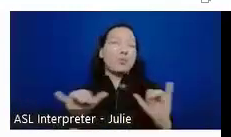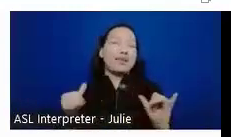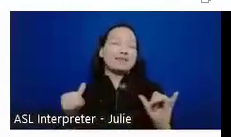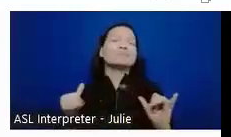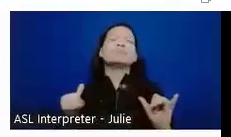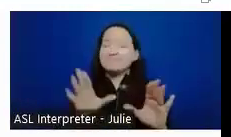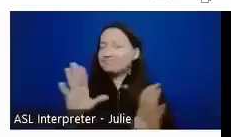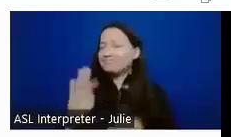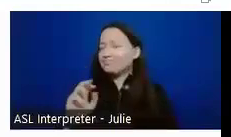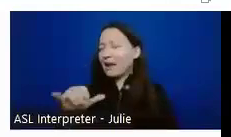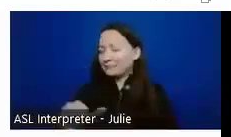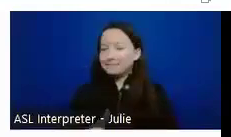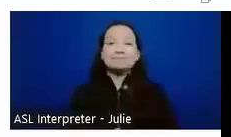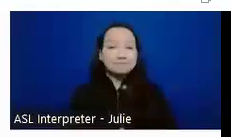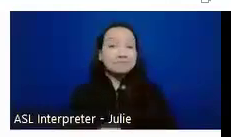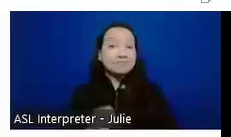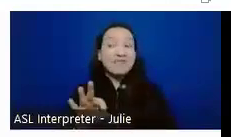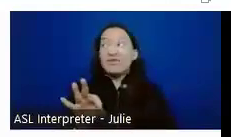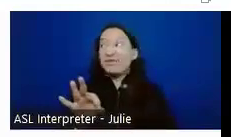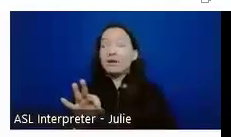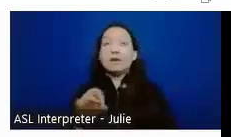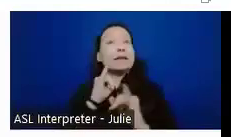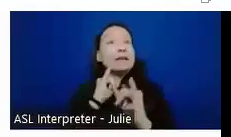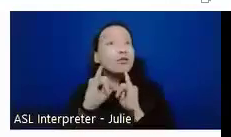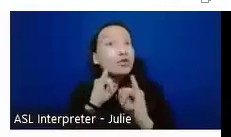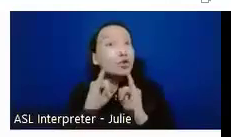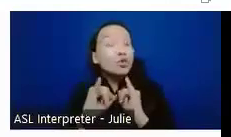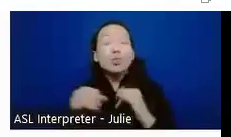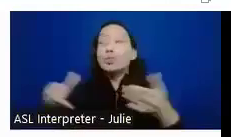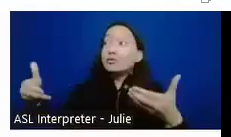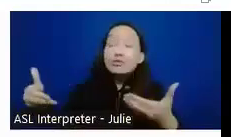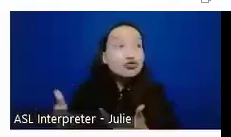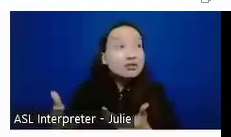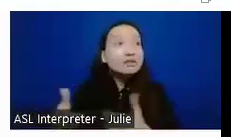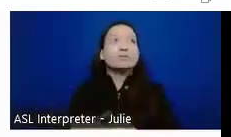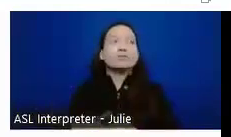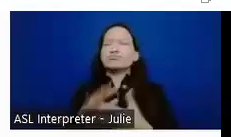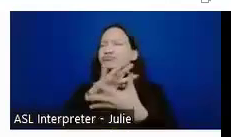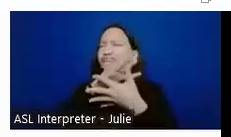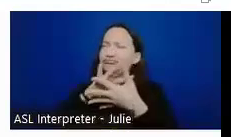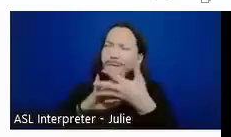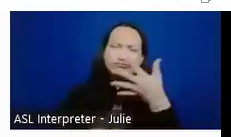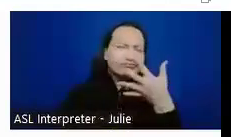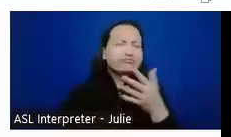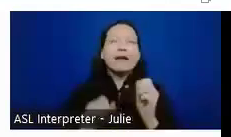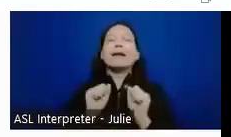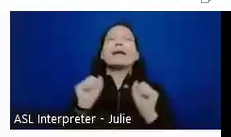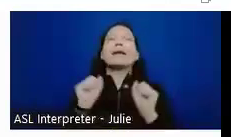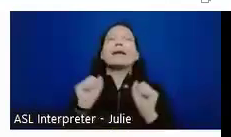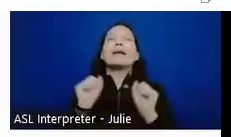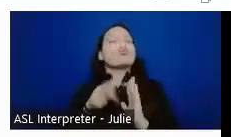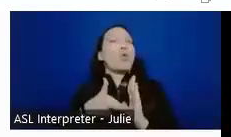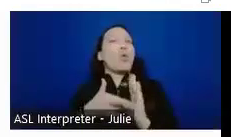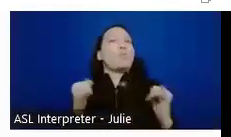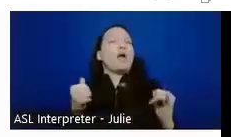one, Maya, because if you're going to have interviews, introductions, lots of things can be role played. You're going to